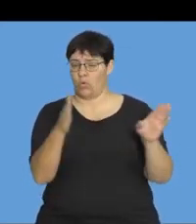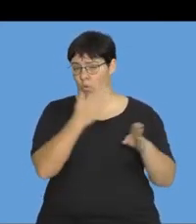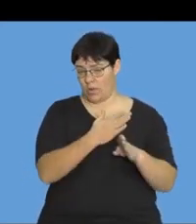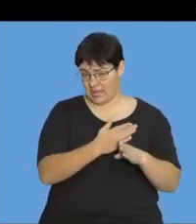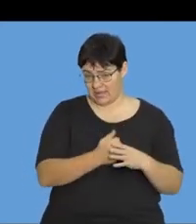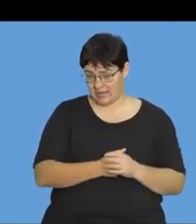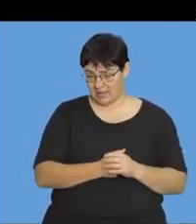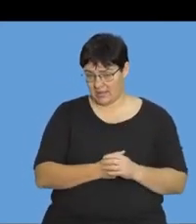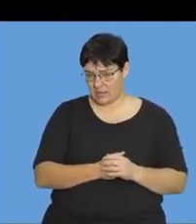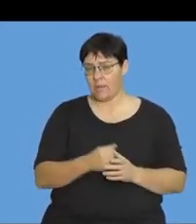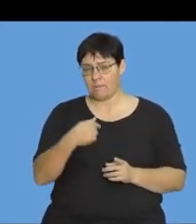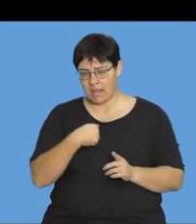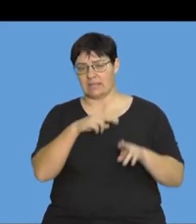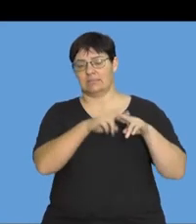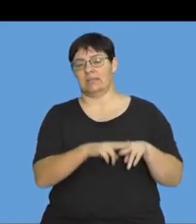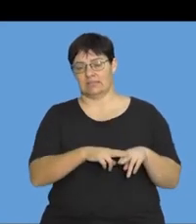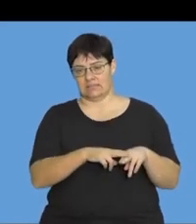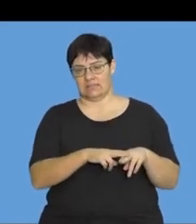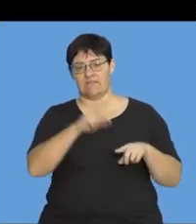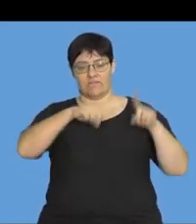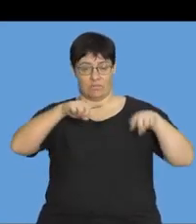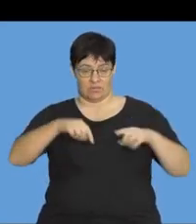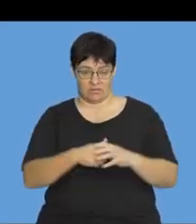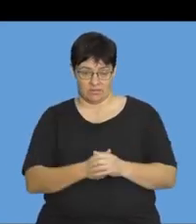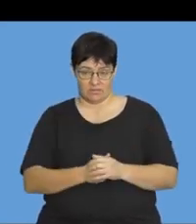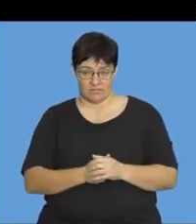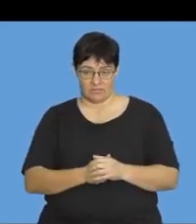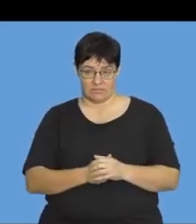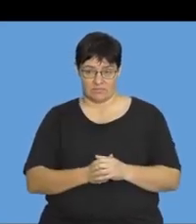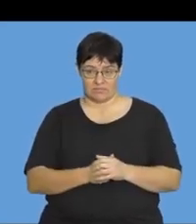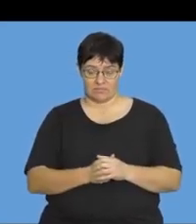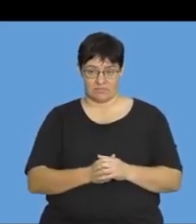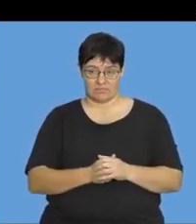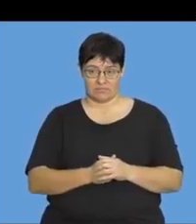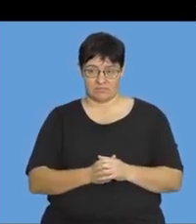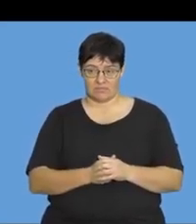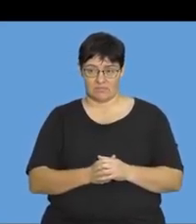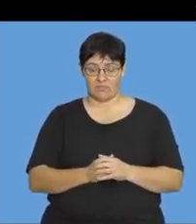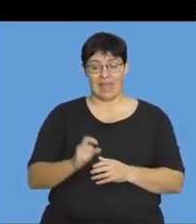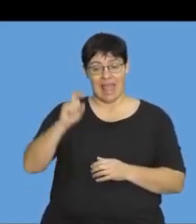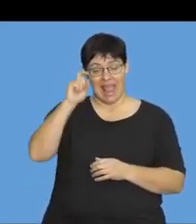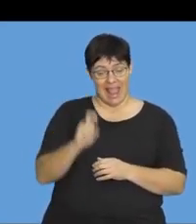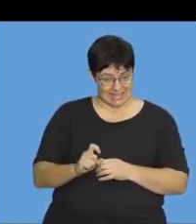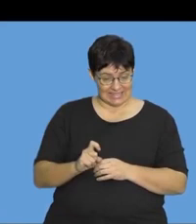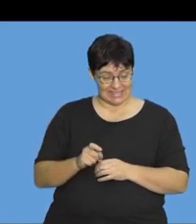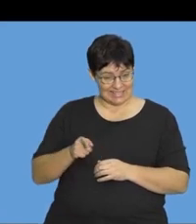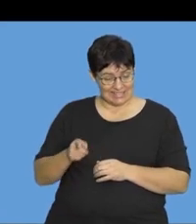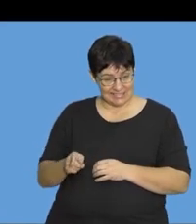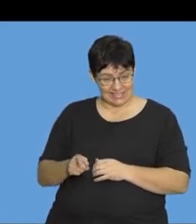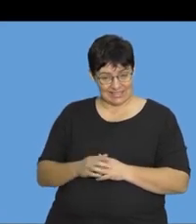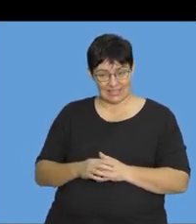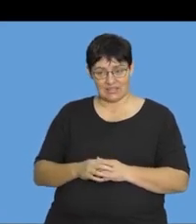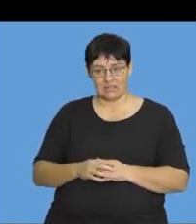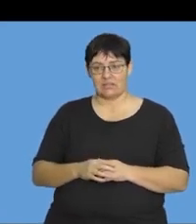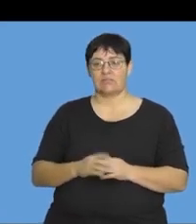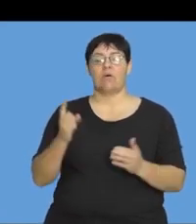working? That is my dependent variable. On my x-axis over here, right,